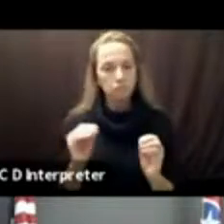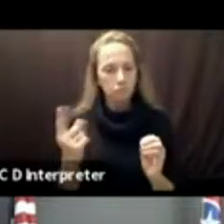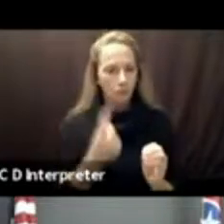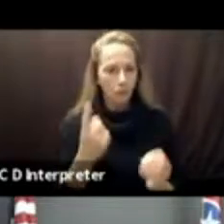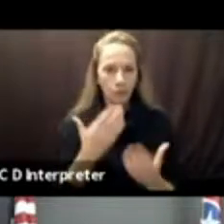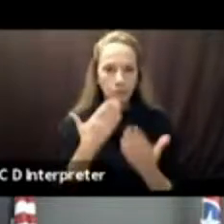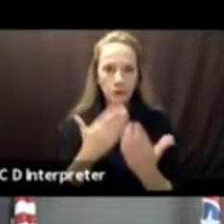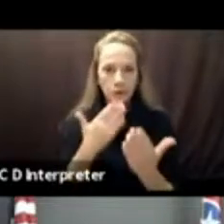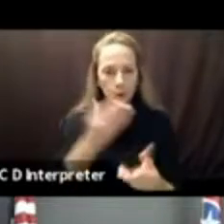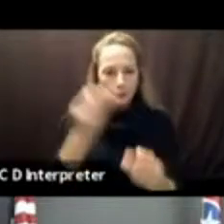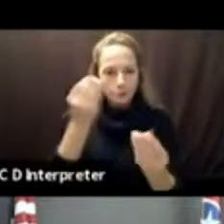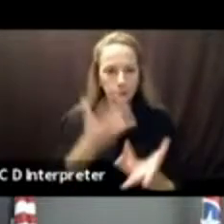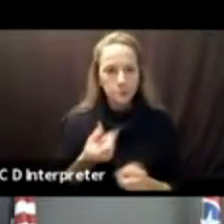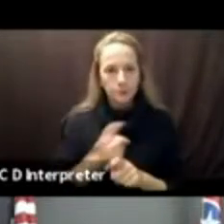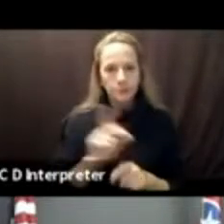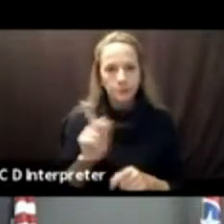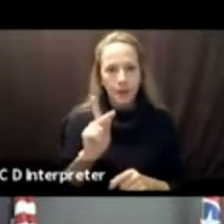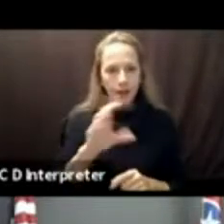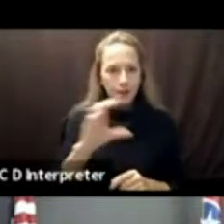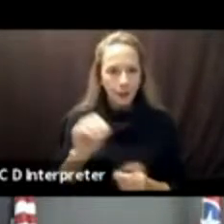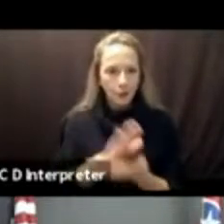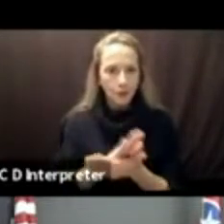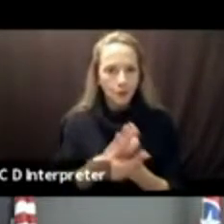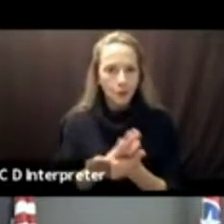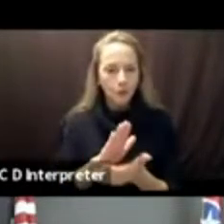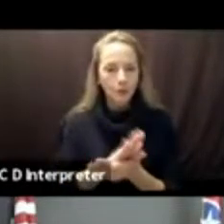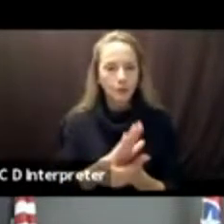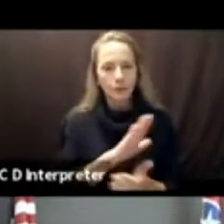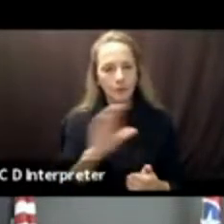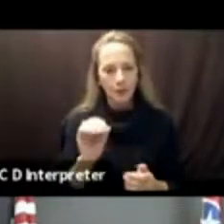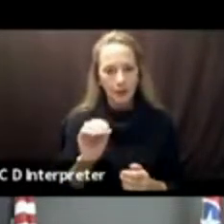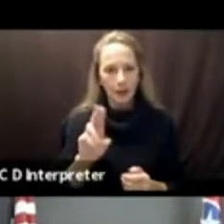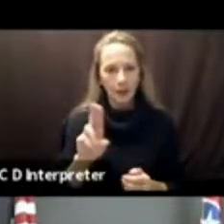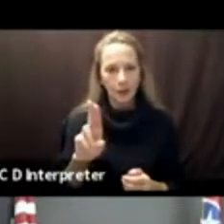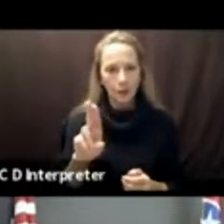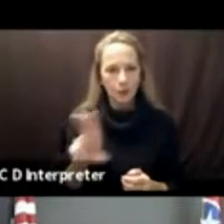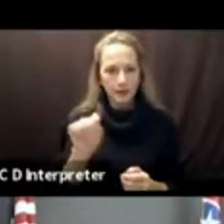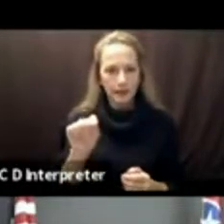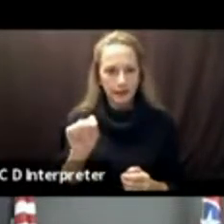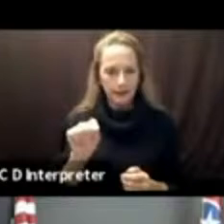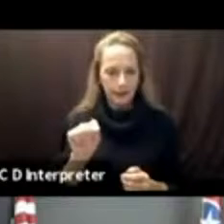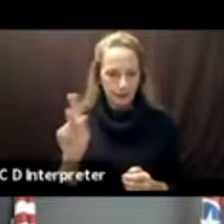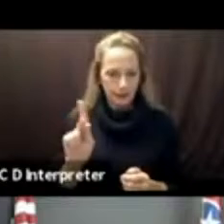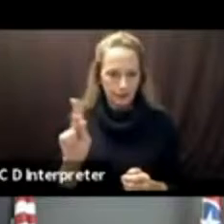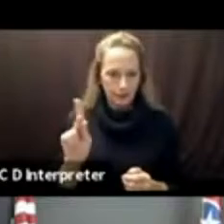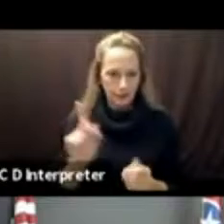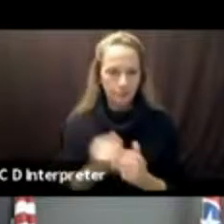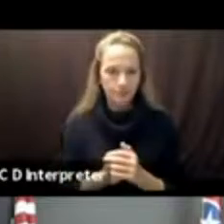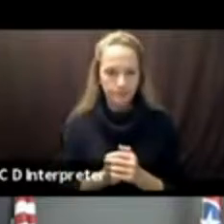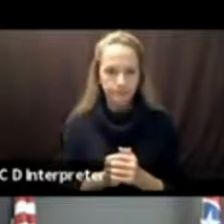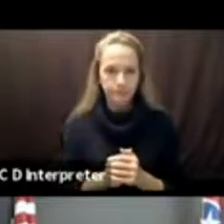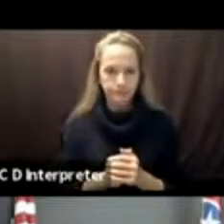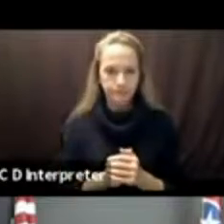the input from Knox County Schools, and we appreciate the input from the University of Tennessee.